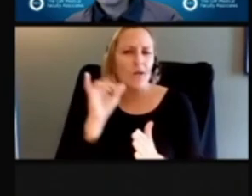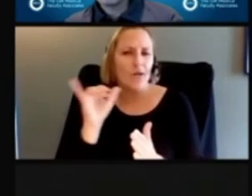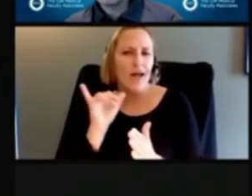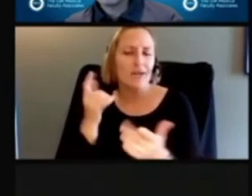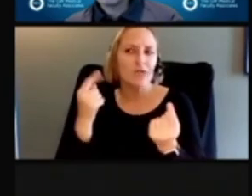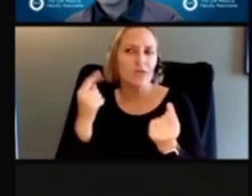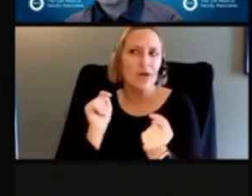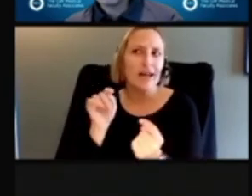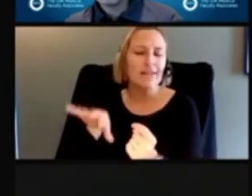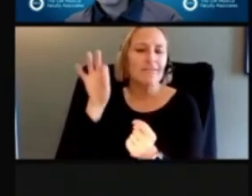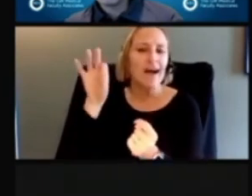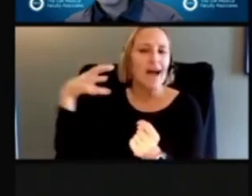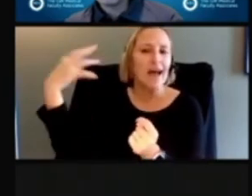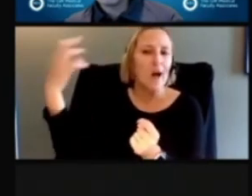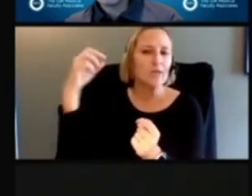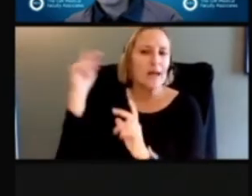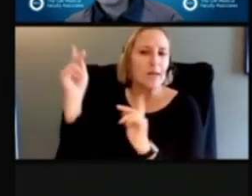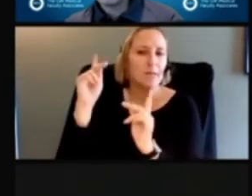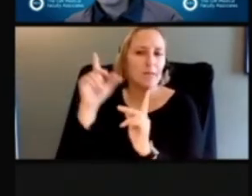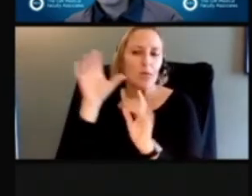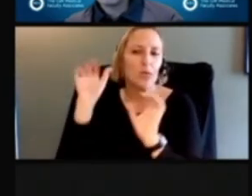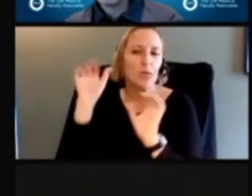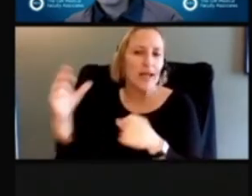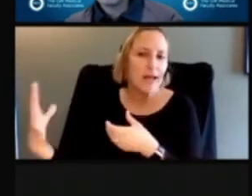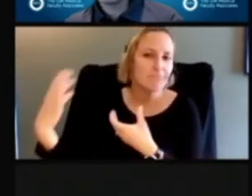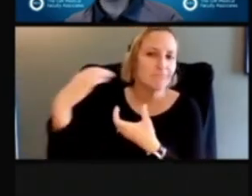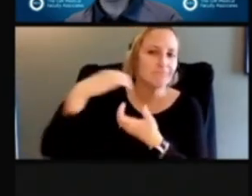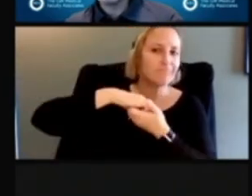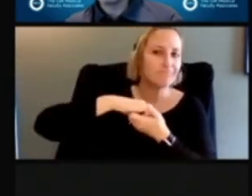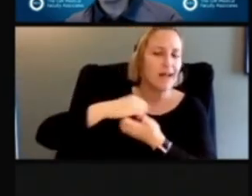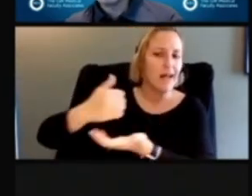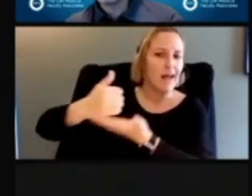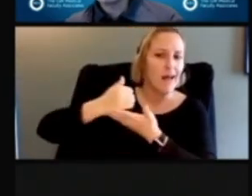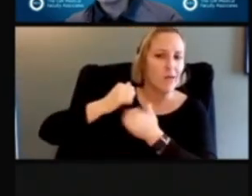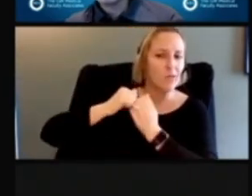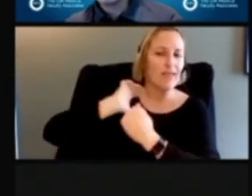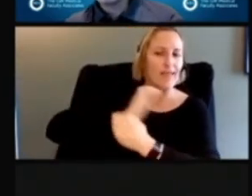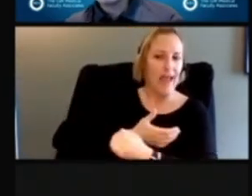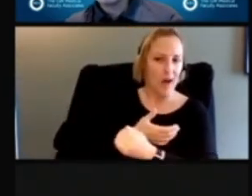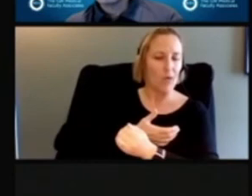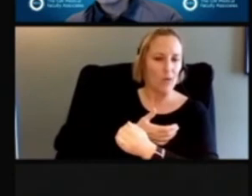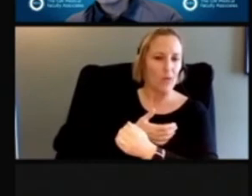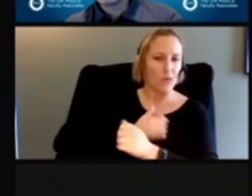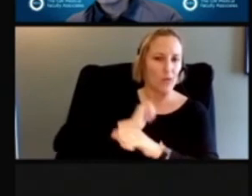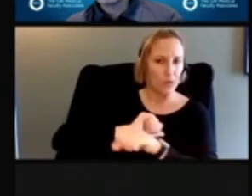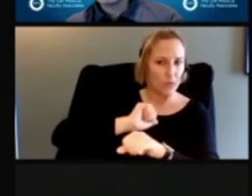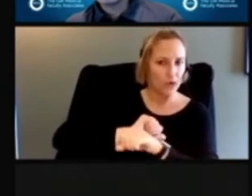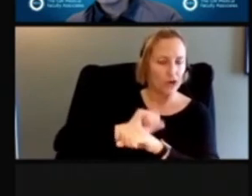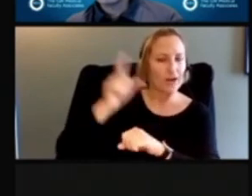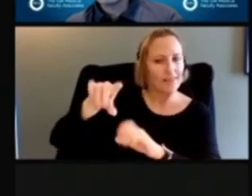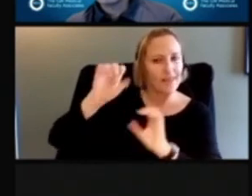with in our efforts, so that they're the ones who are the spokespersons for what we're trying to do.